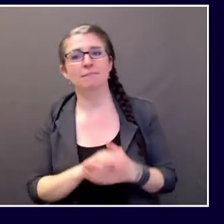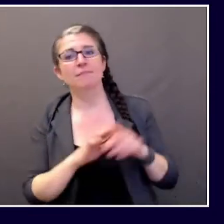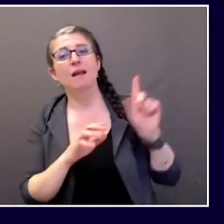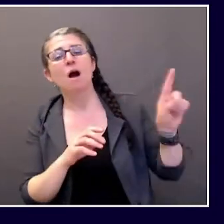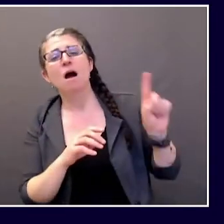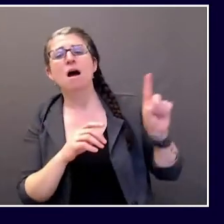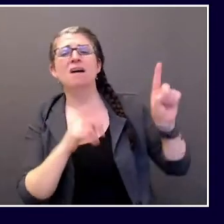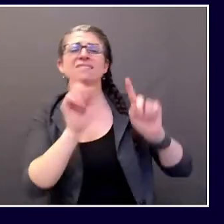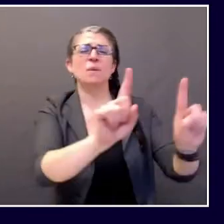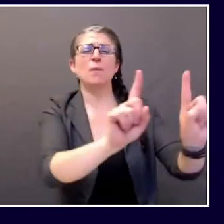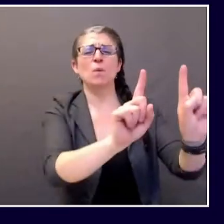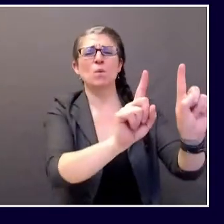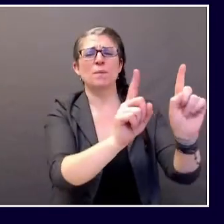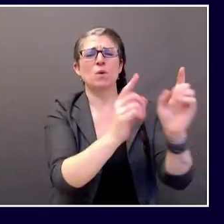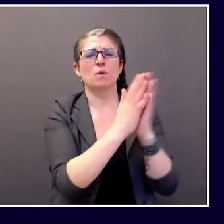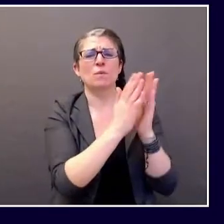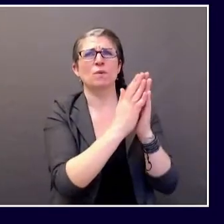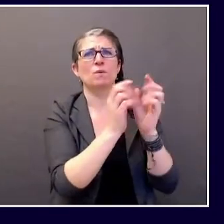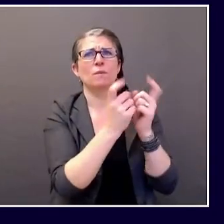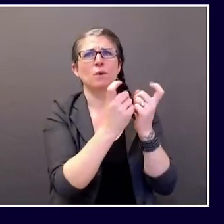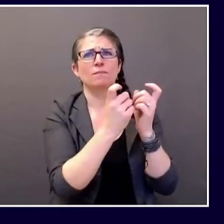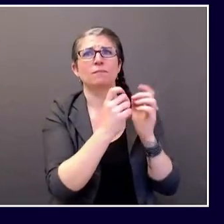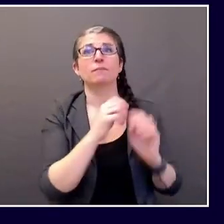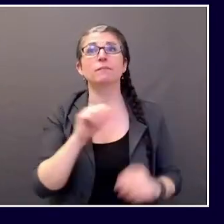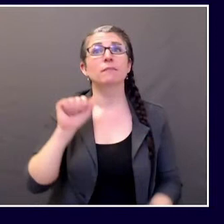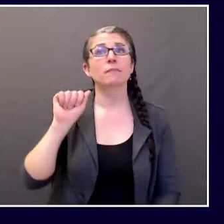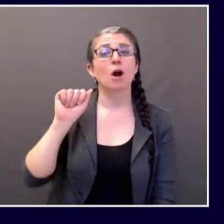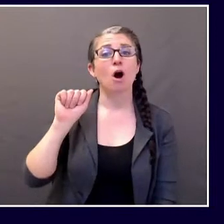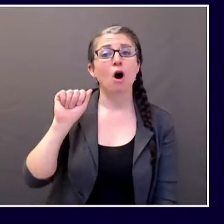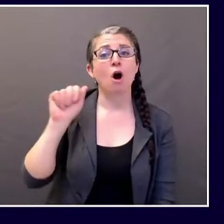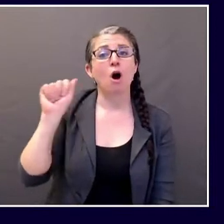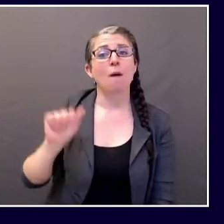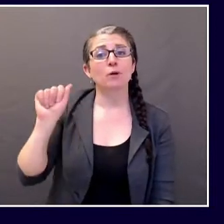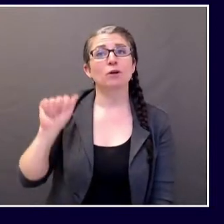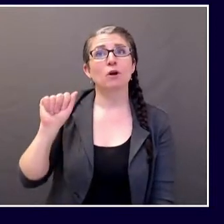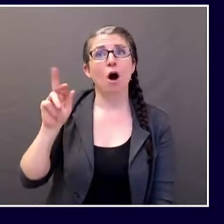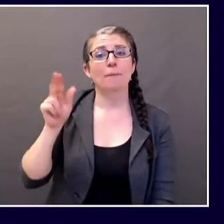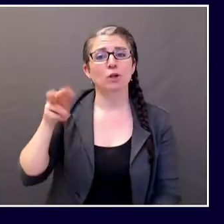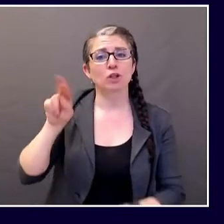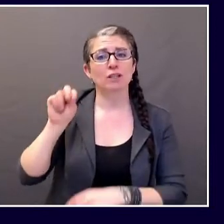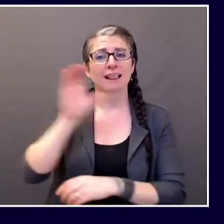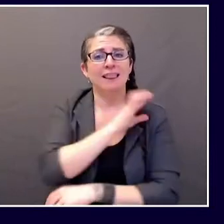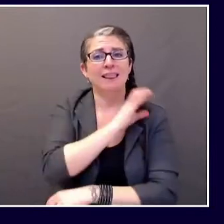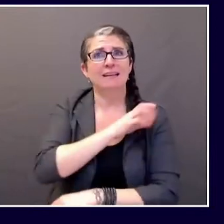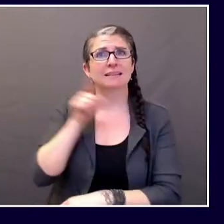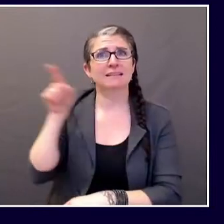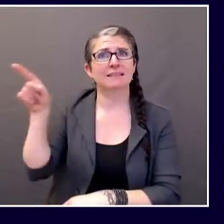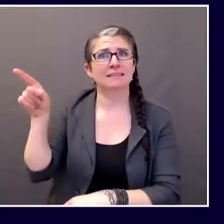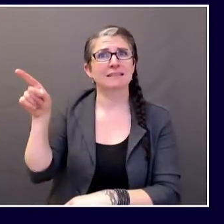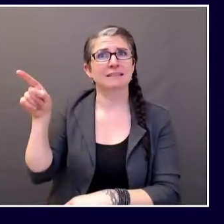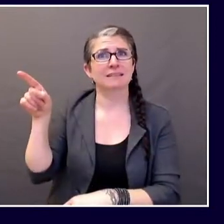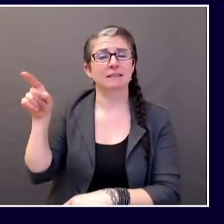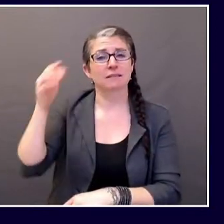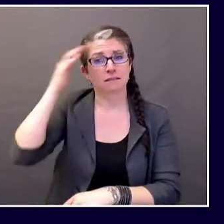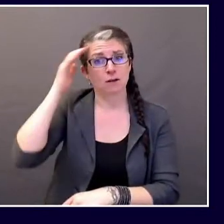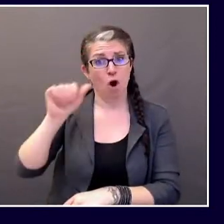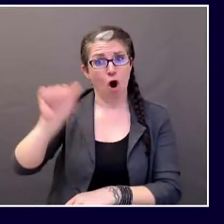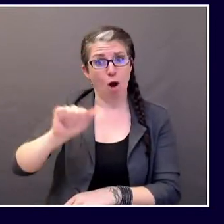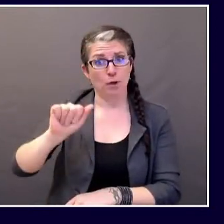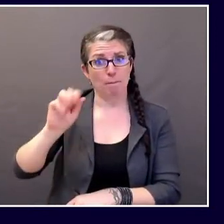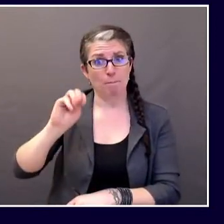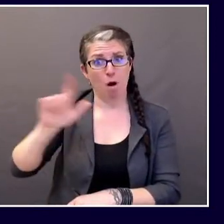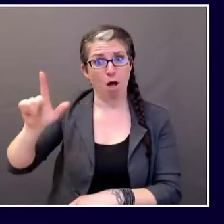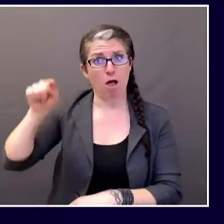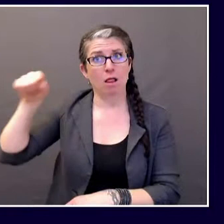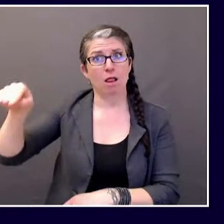the Auburn clinic at the Auburn Mall. Are there other plans for mass vaccination clinics for Oxford and